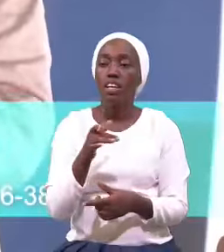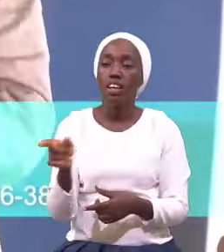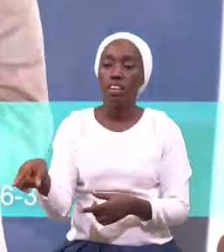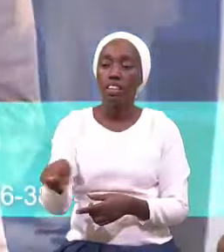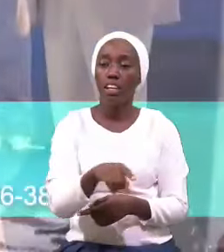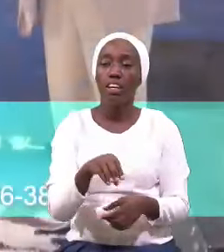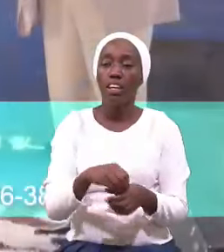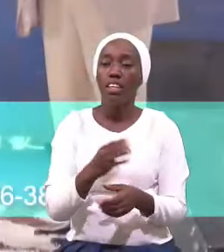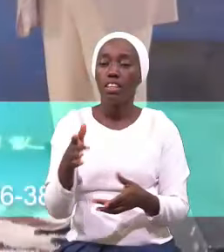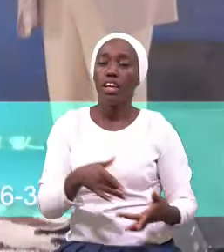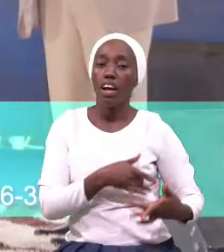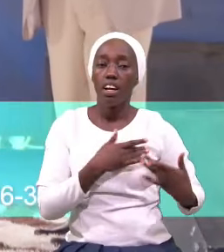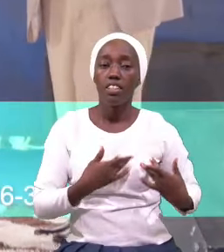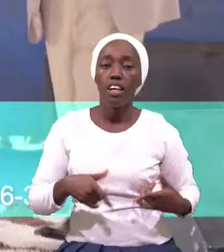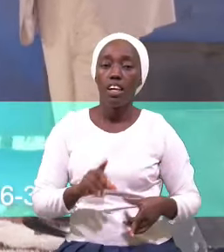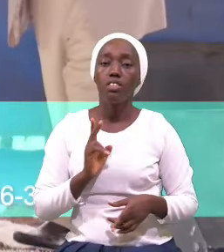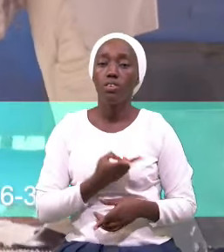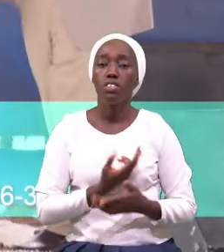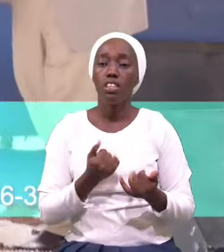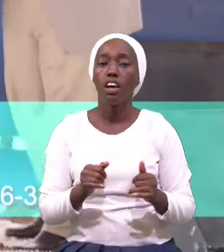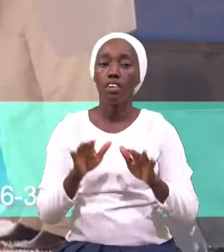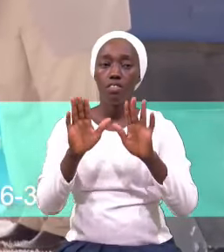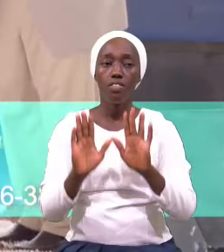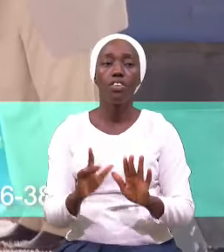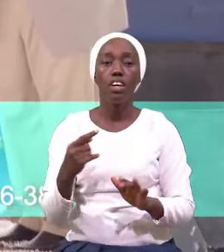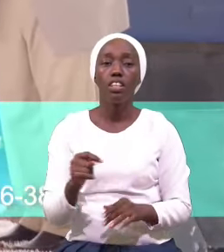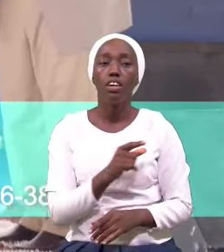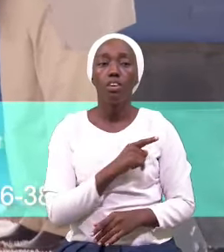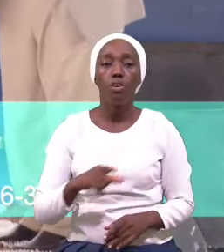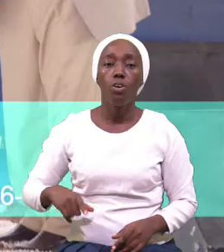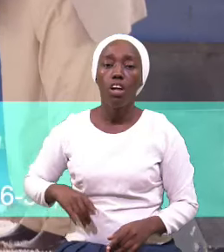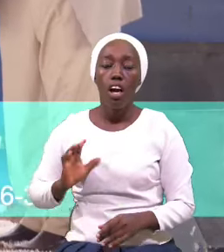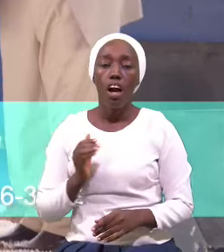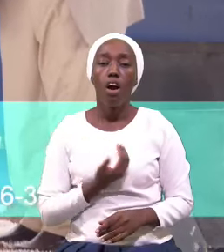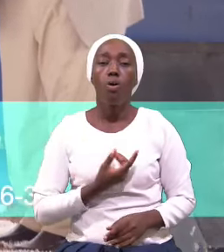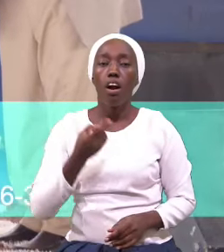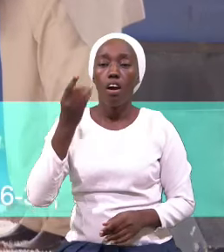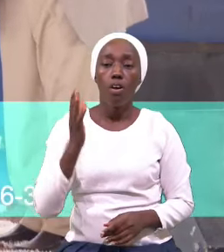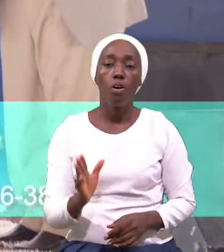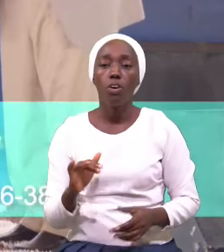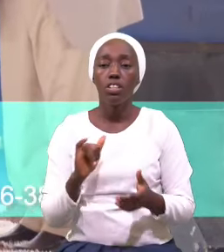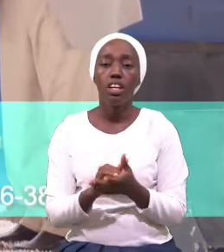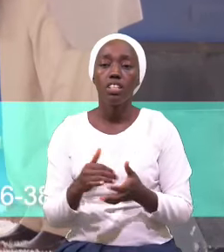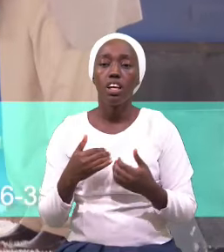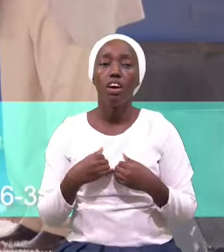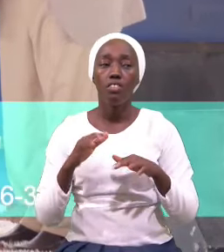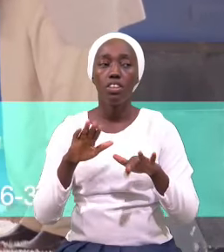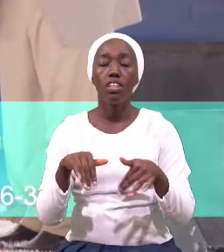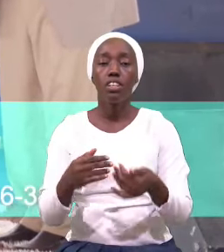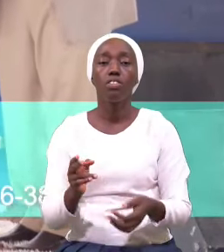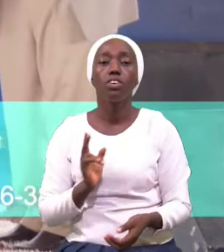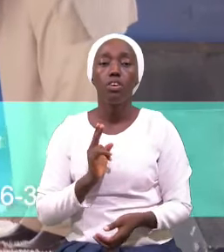let us now fear the Lord, our God, that has given us